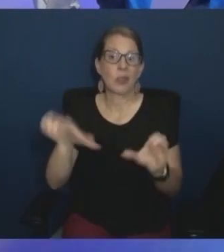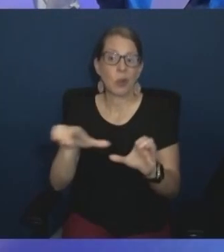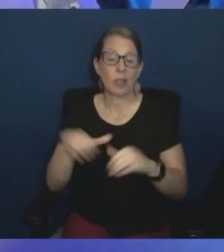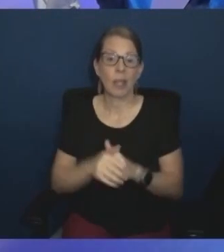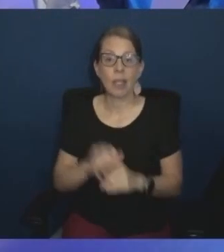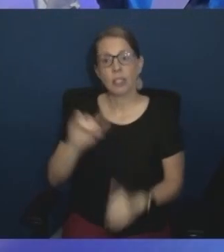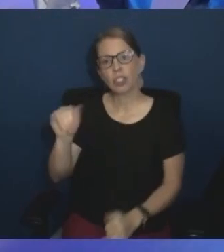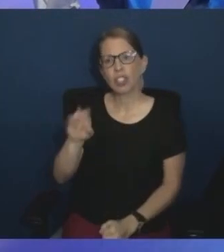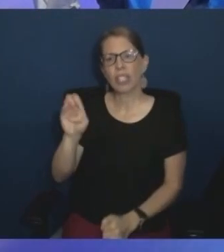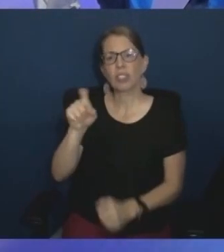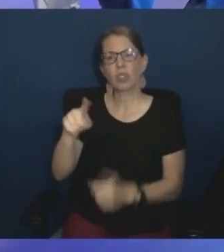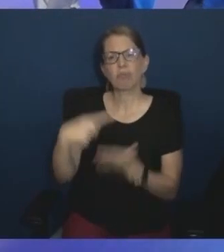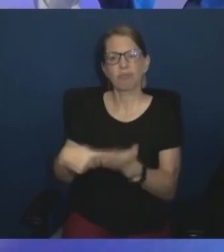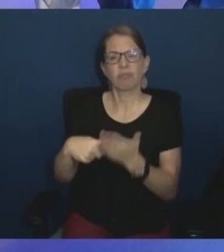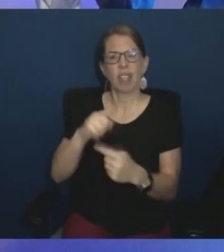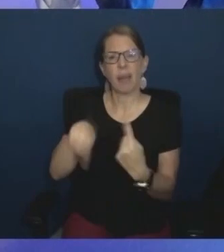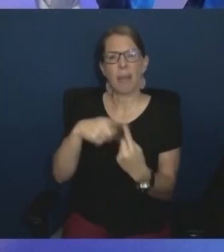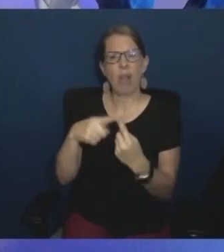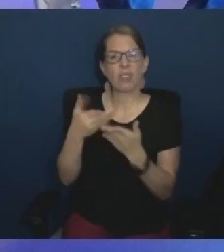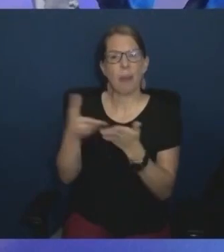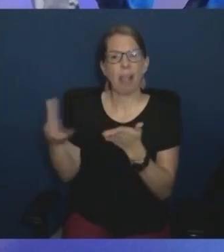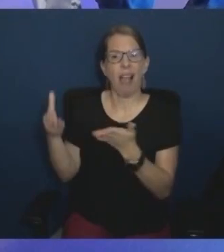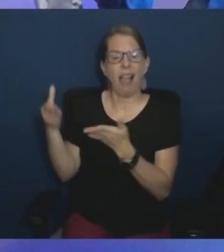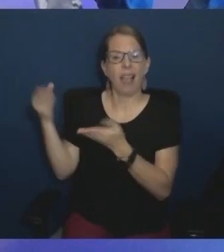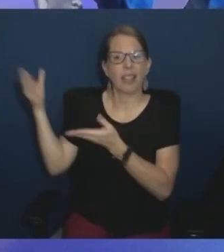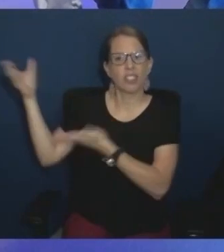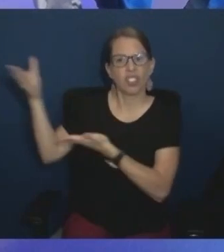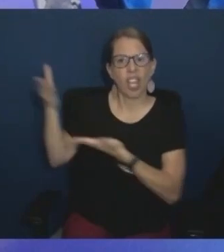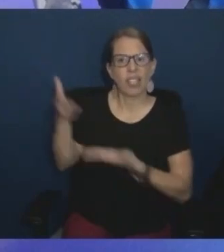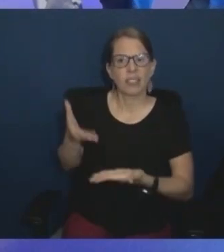chain. Anything as we're just in this